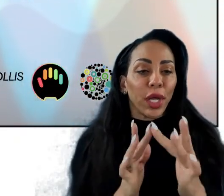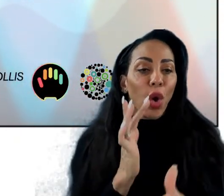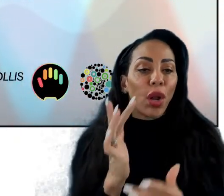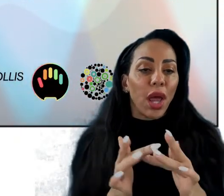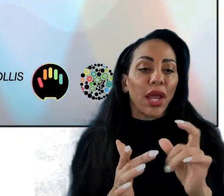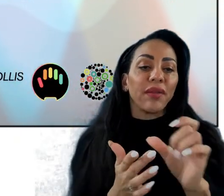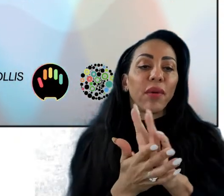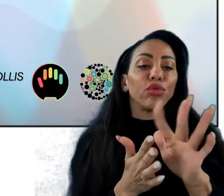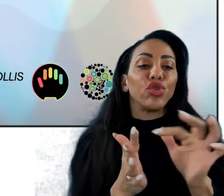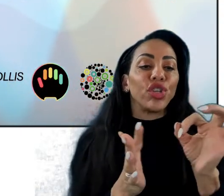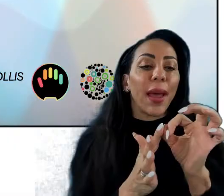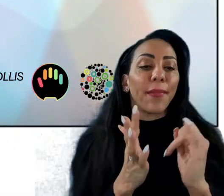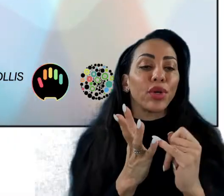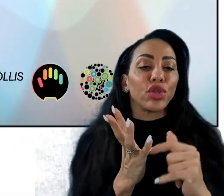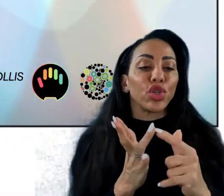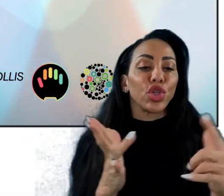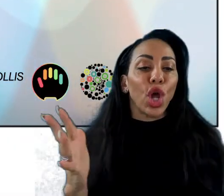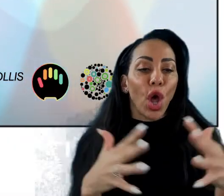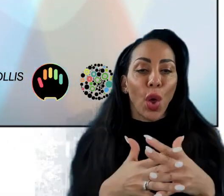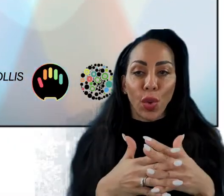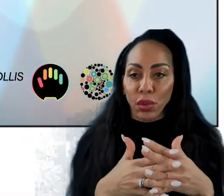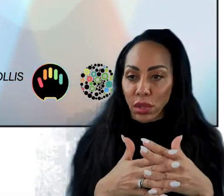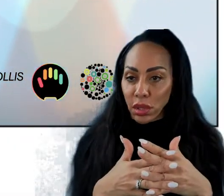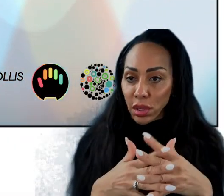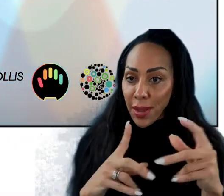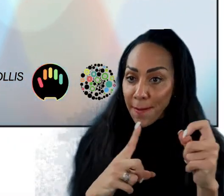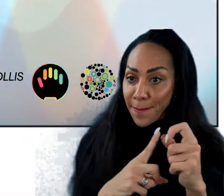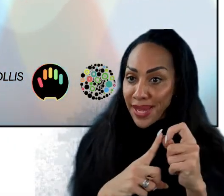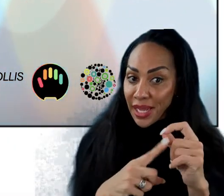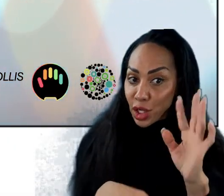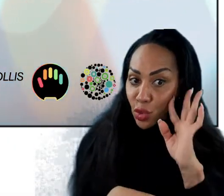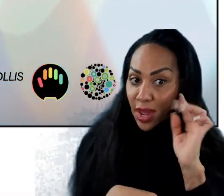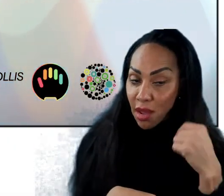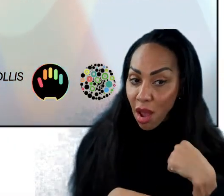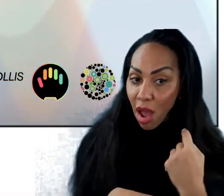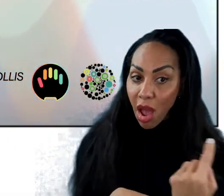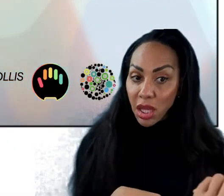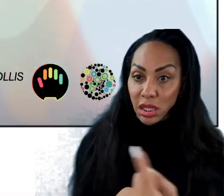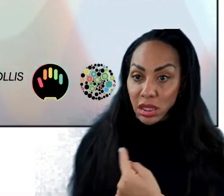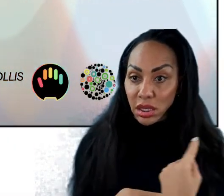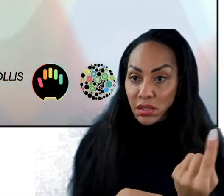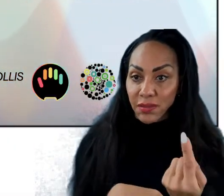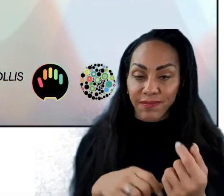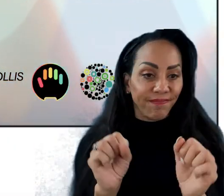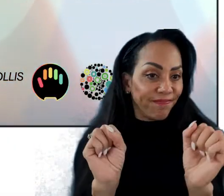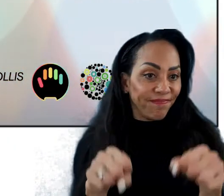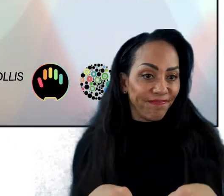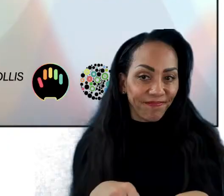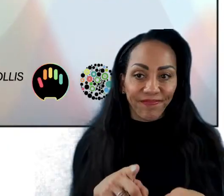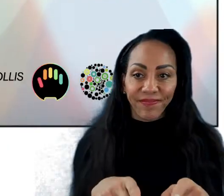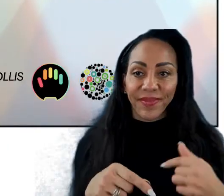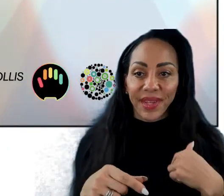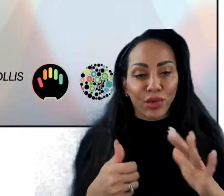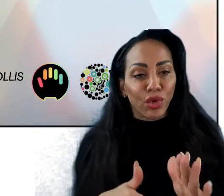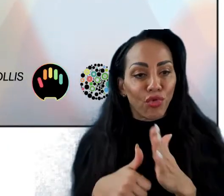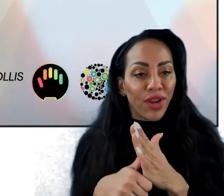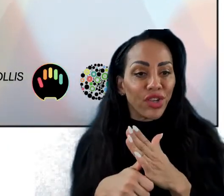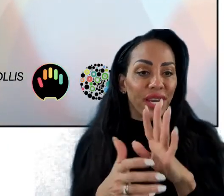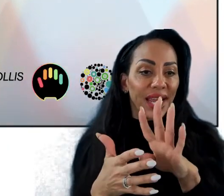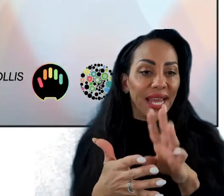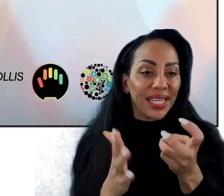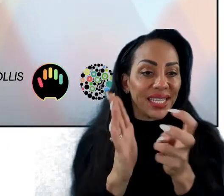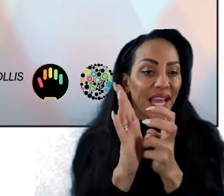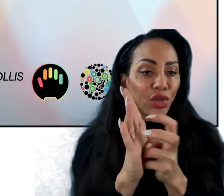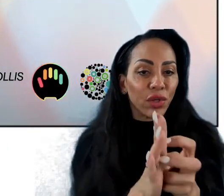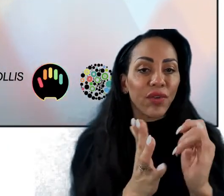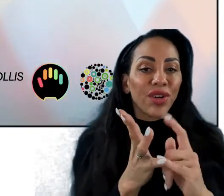us okay? Yep, I can hear you. He's talking as well. So yeah, this talk was originally scheduled for September,